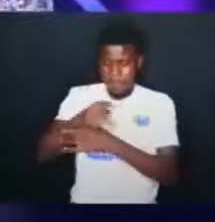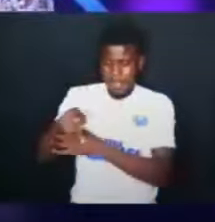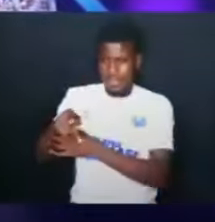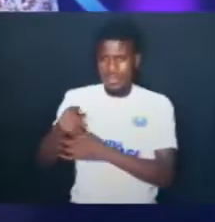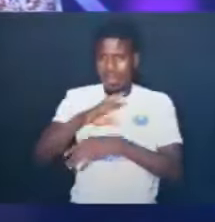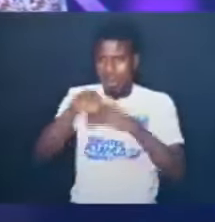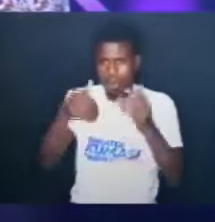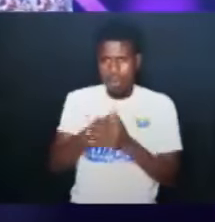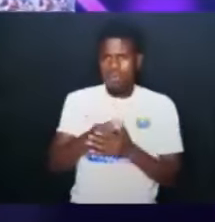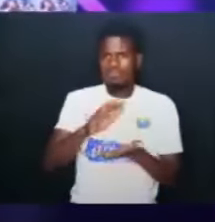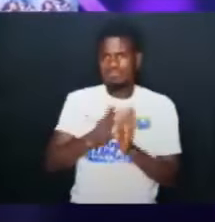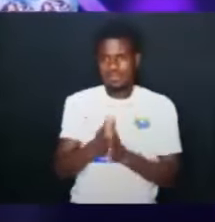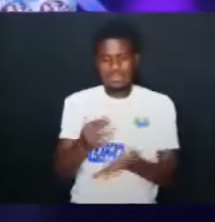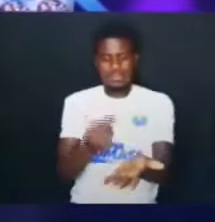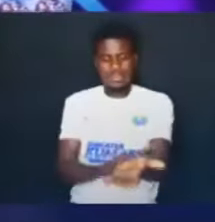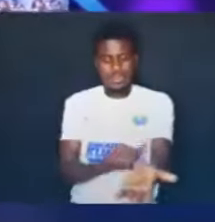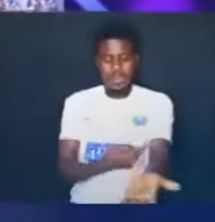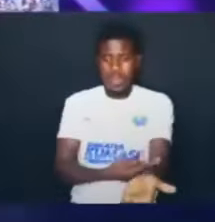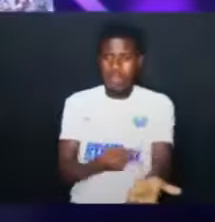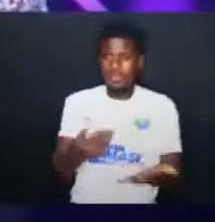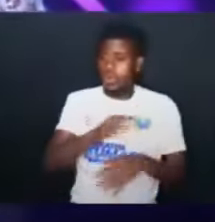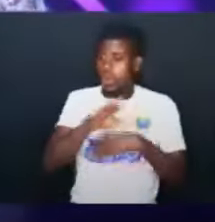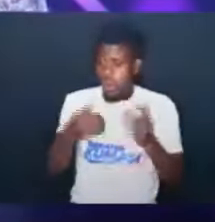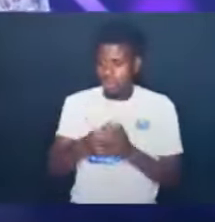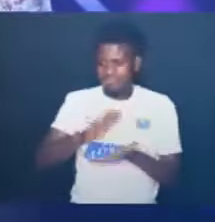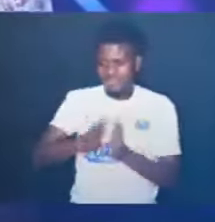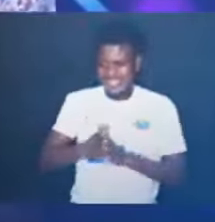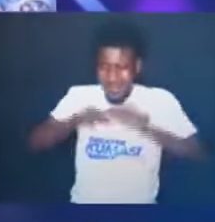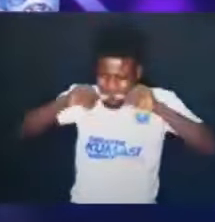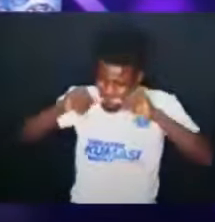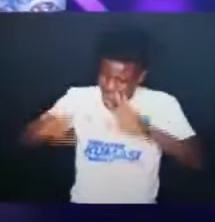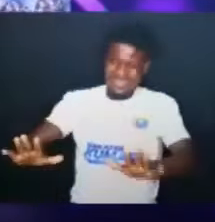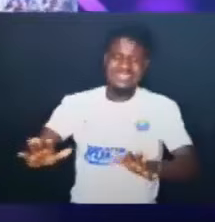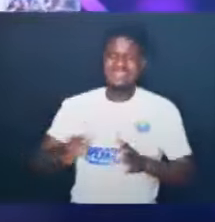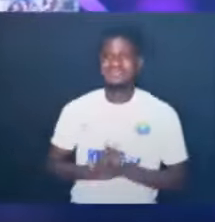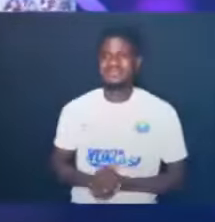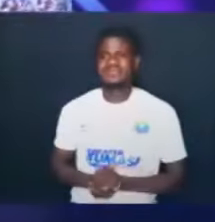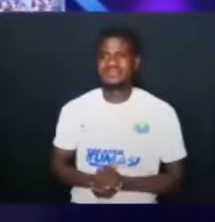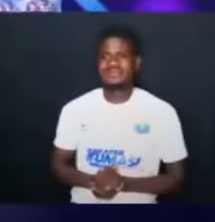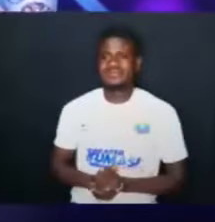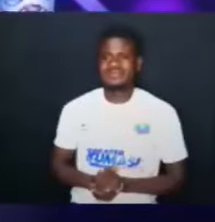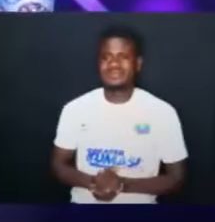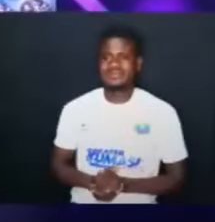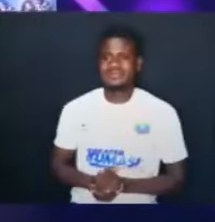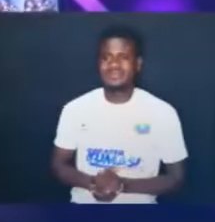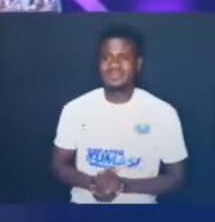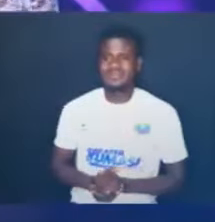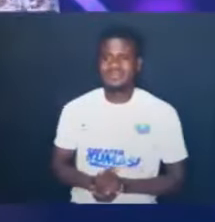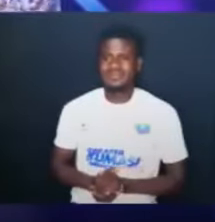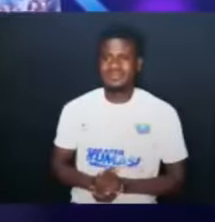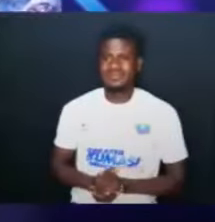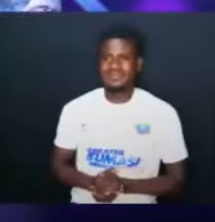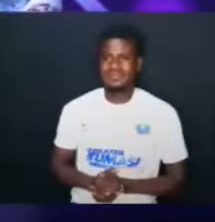of your herds and the lambs of your flocks, they will be blessed. See,